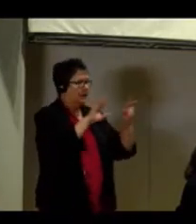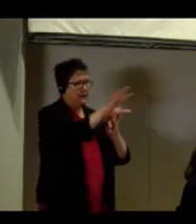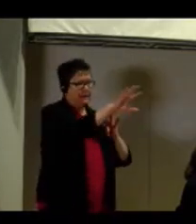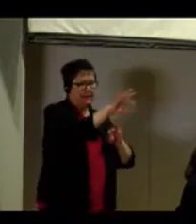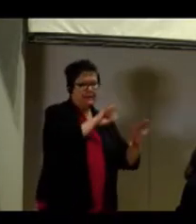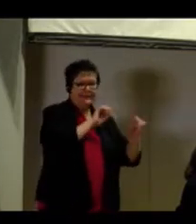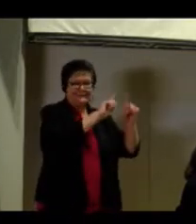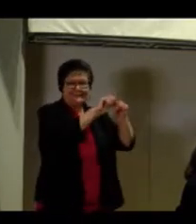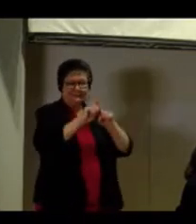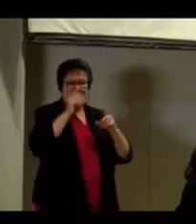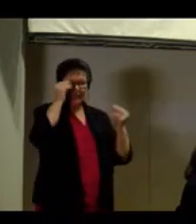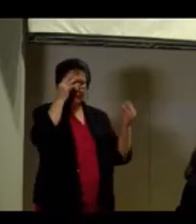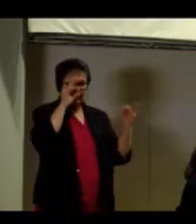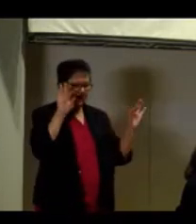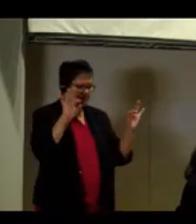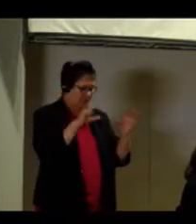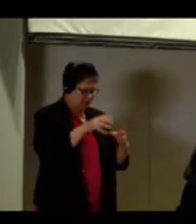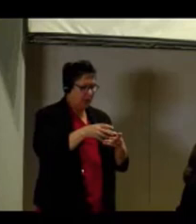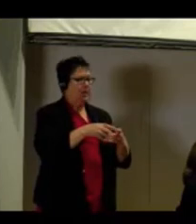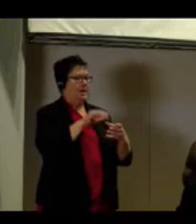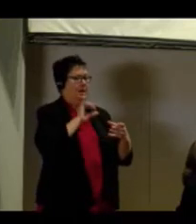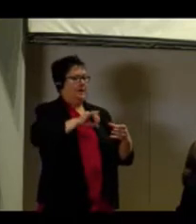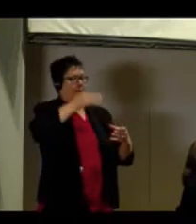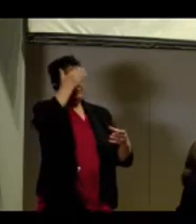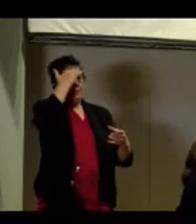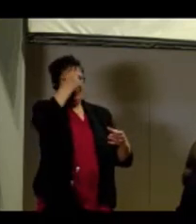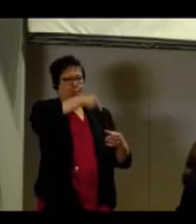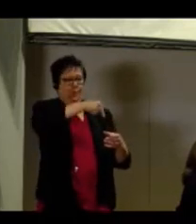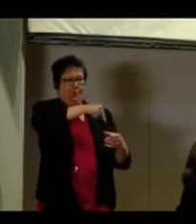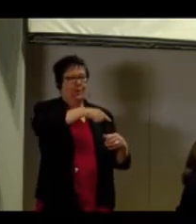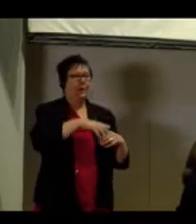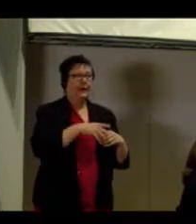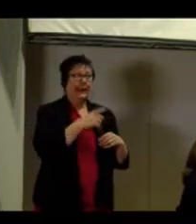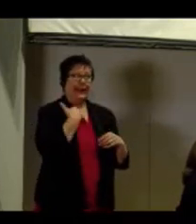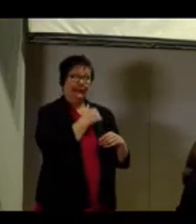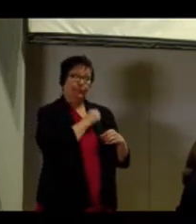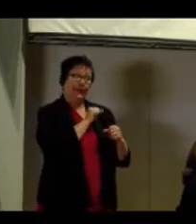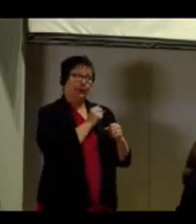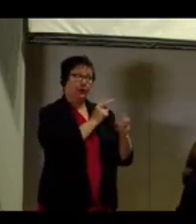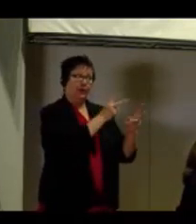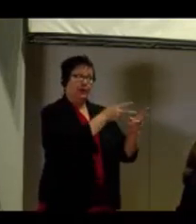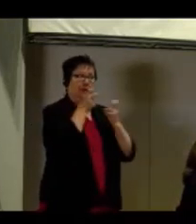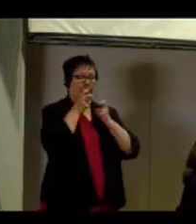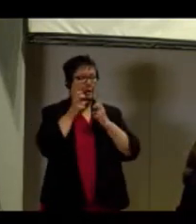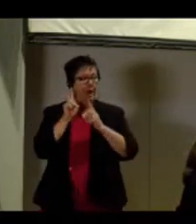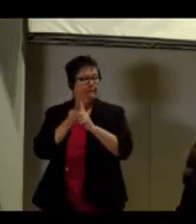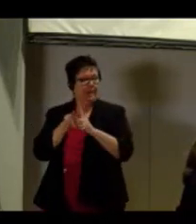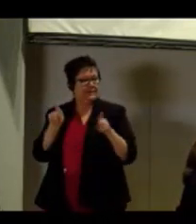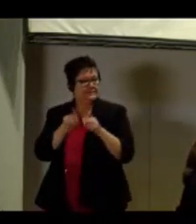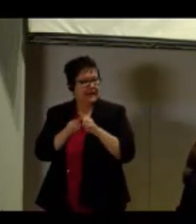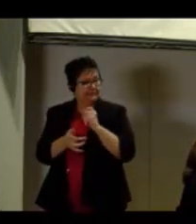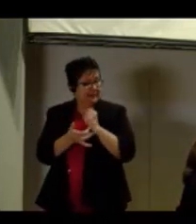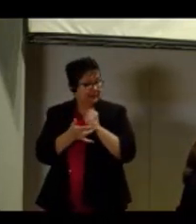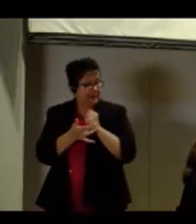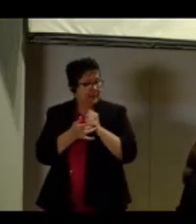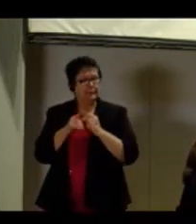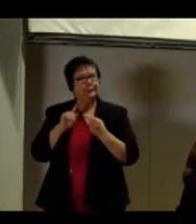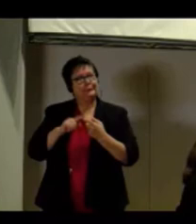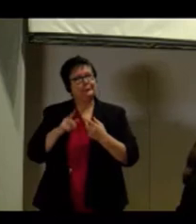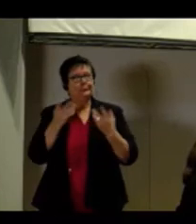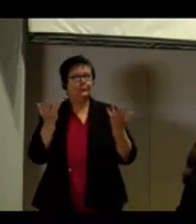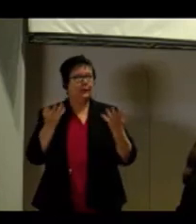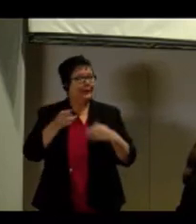of information. And I think if we were to be able to apply that same kind of technologies to, for example,